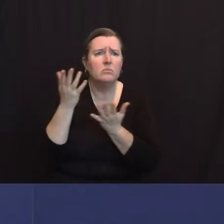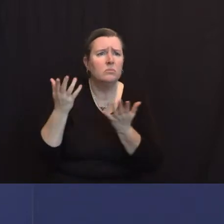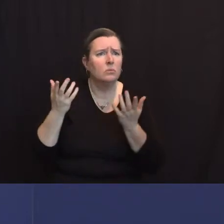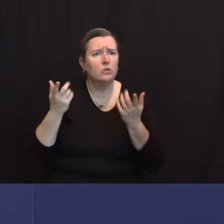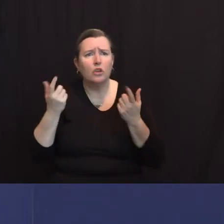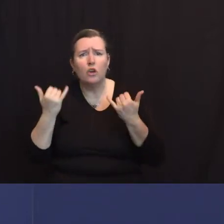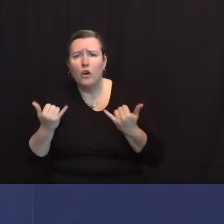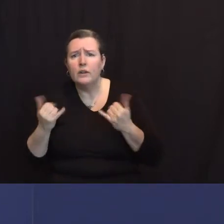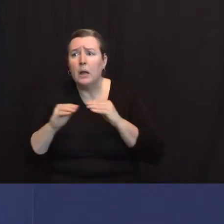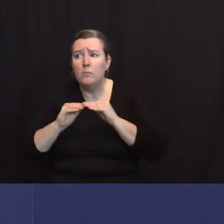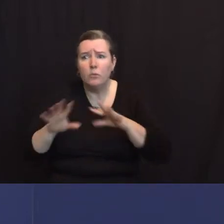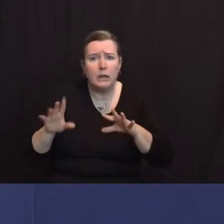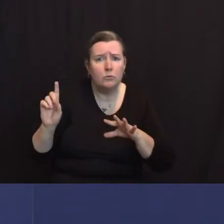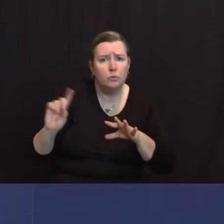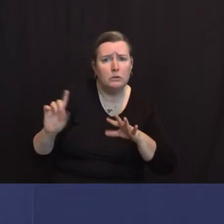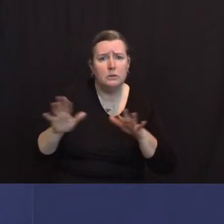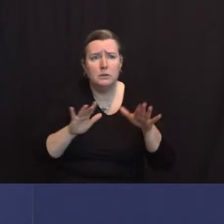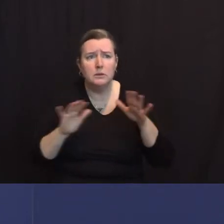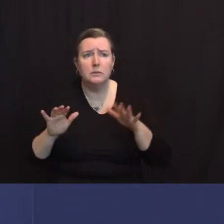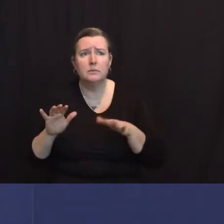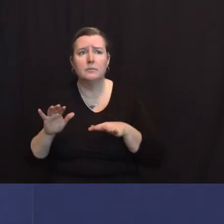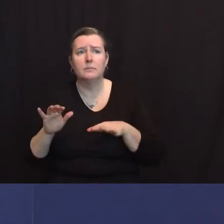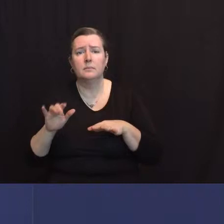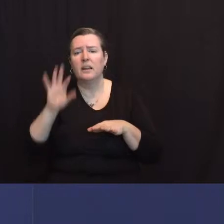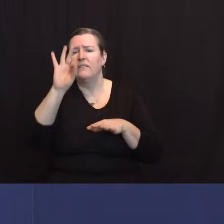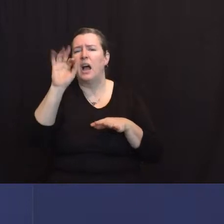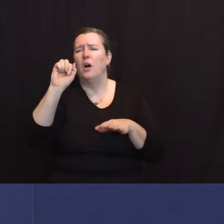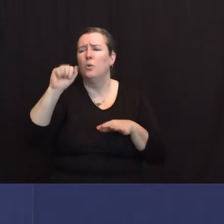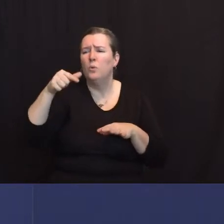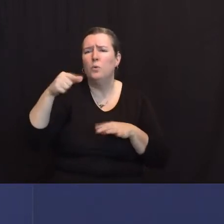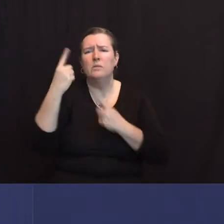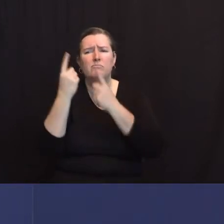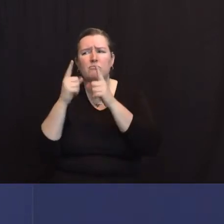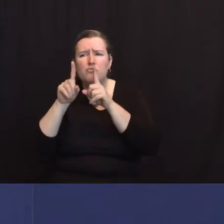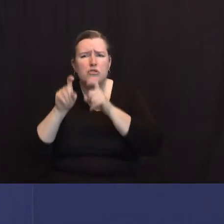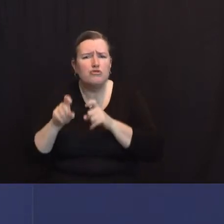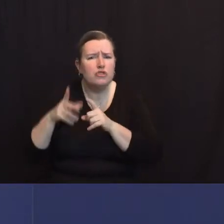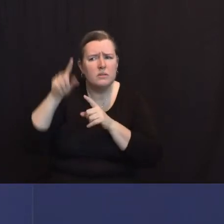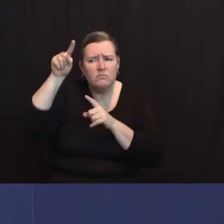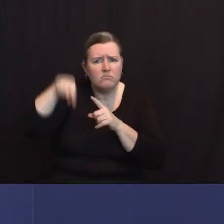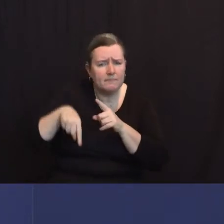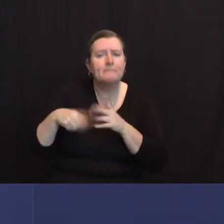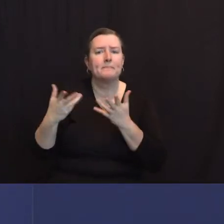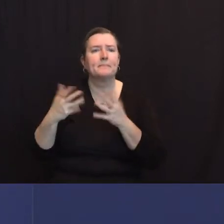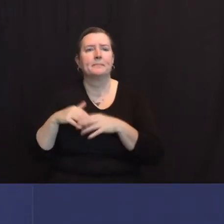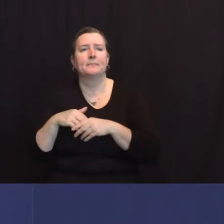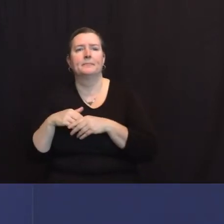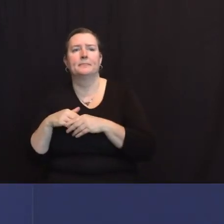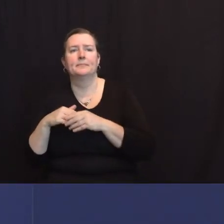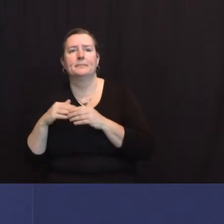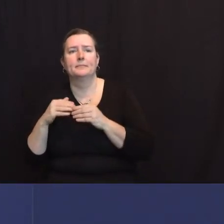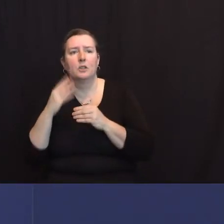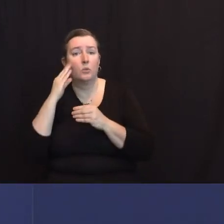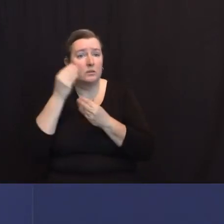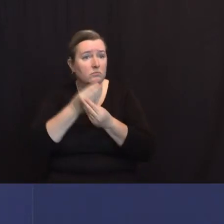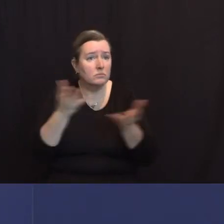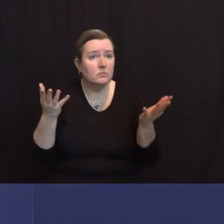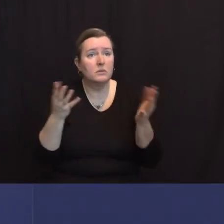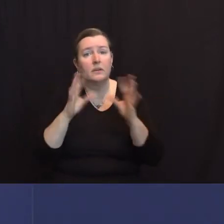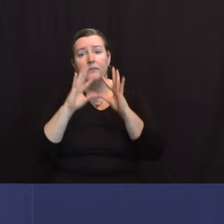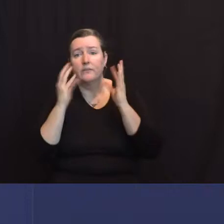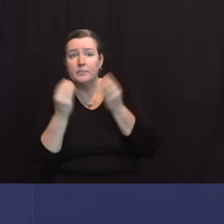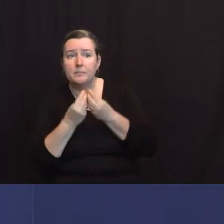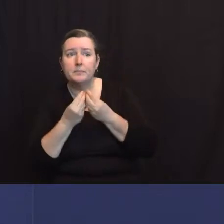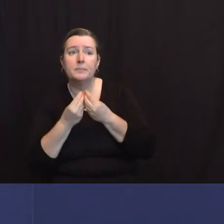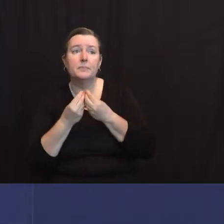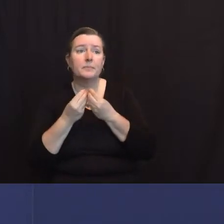questions. The page will provide key updates to families, loved ones, and advocates to help to strengthen our